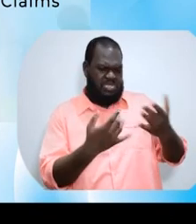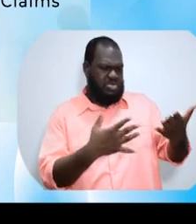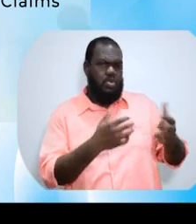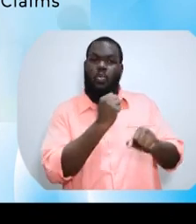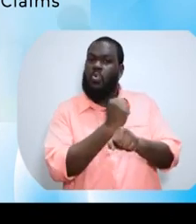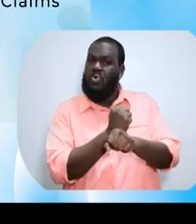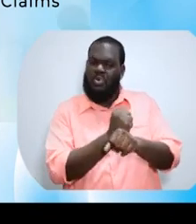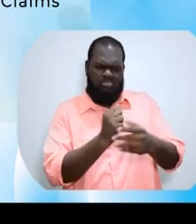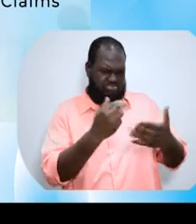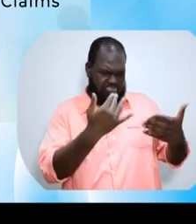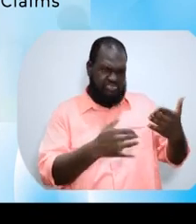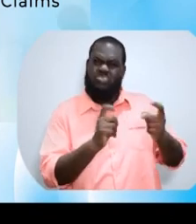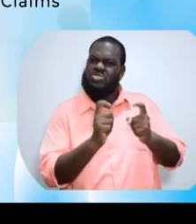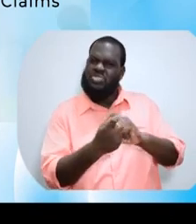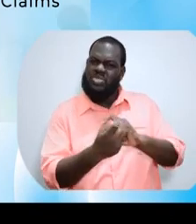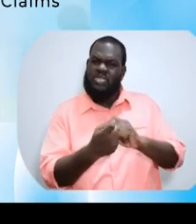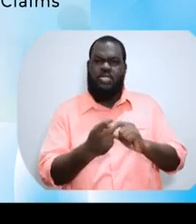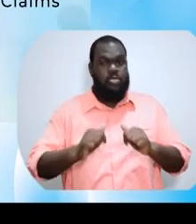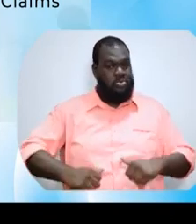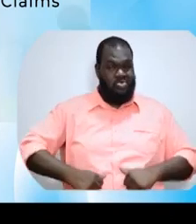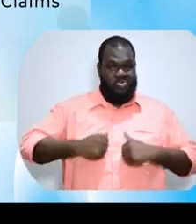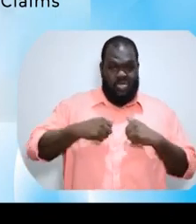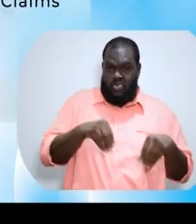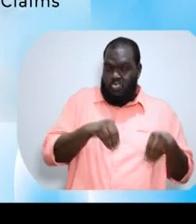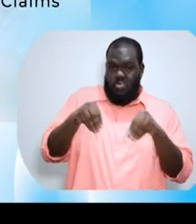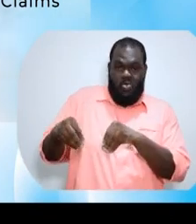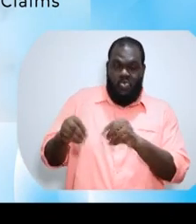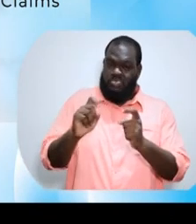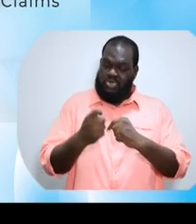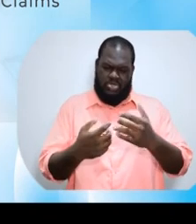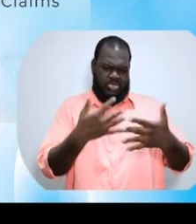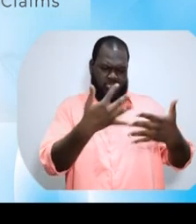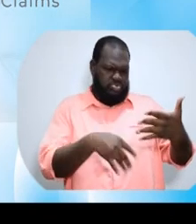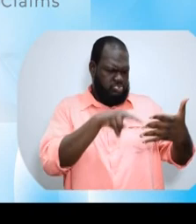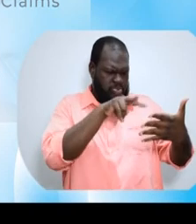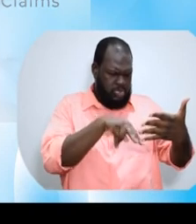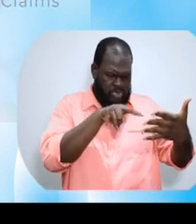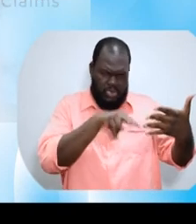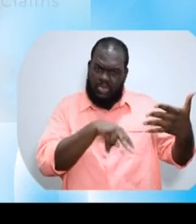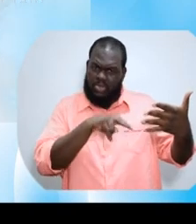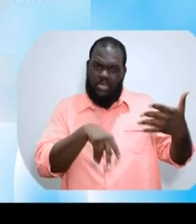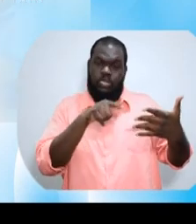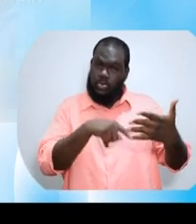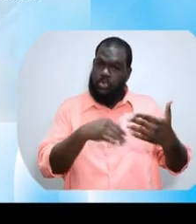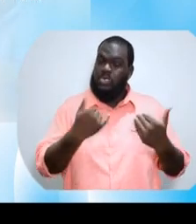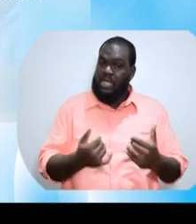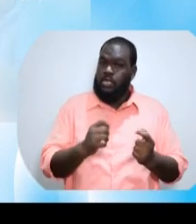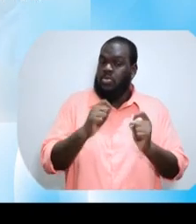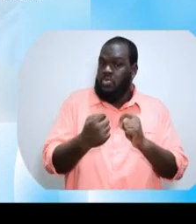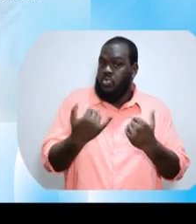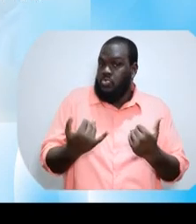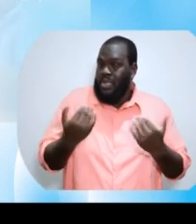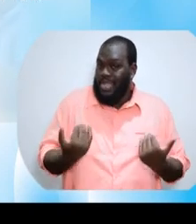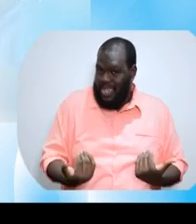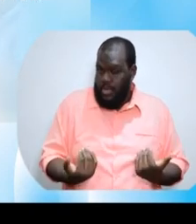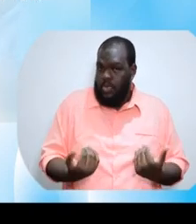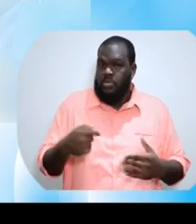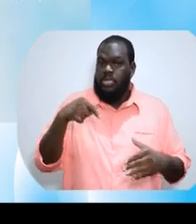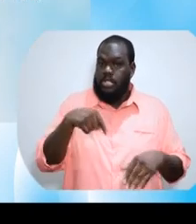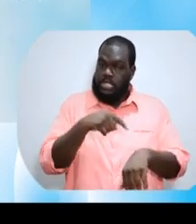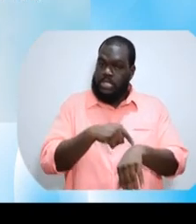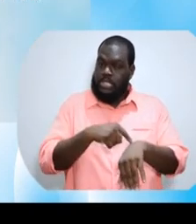addresses, can also do same during the claims and objections period. You must present the relevant original documents in order